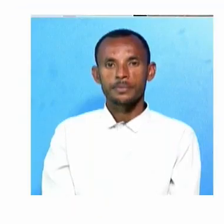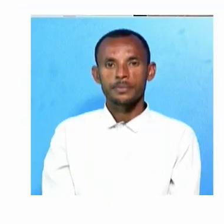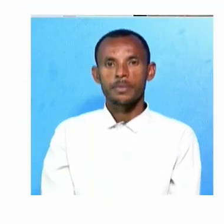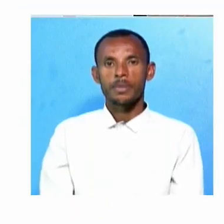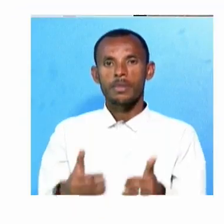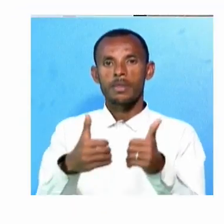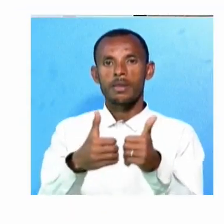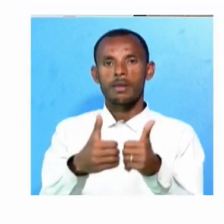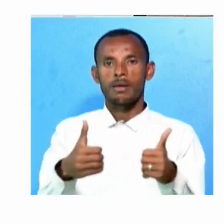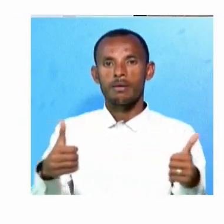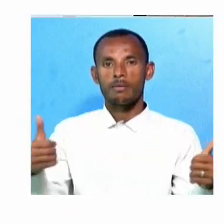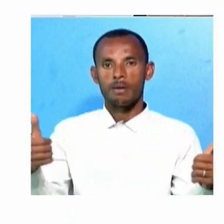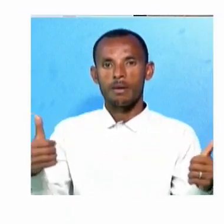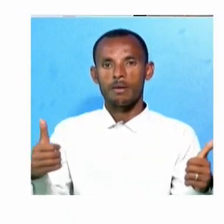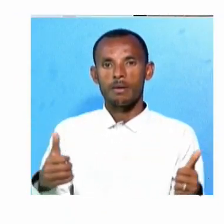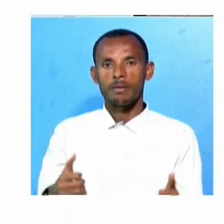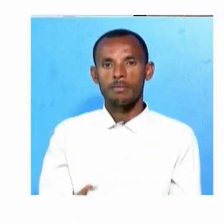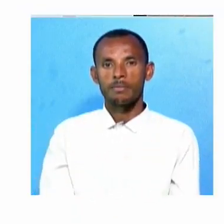Identify